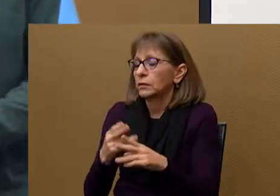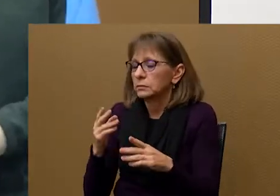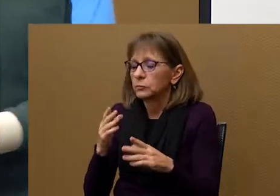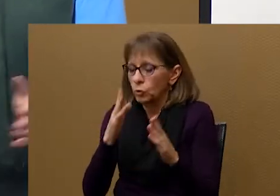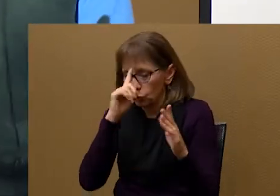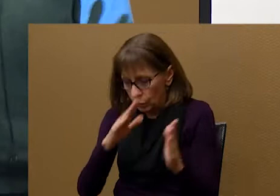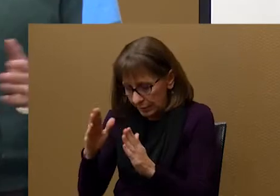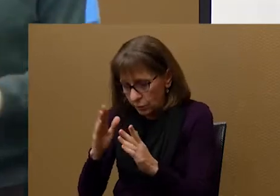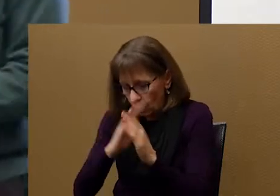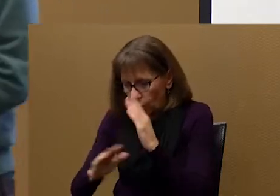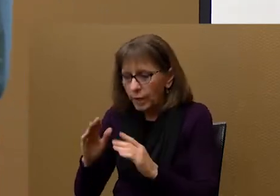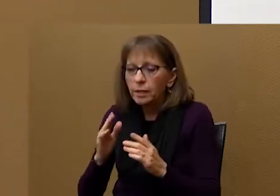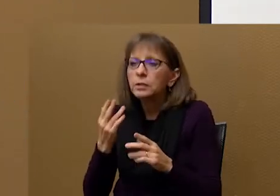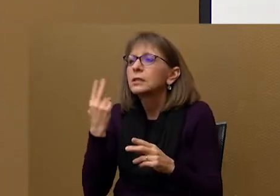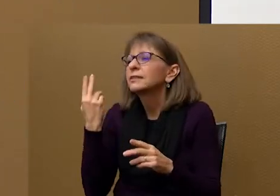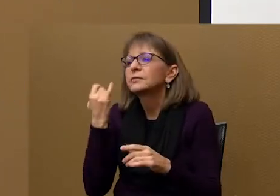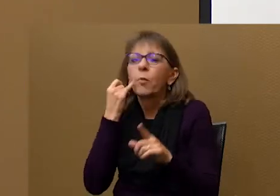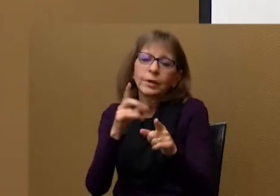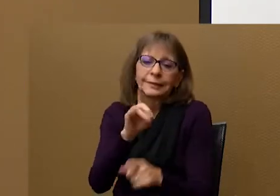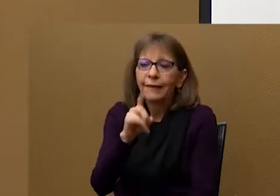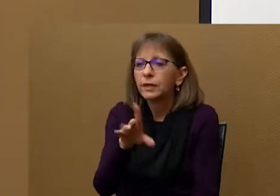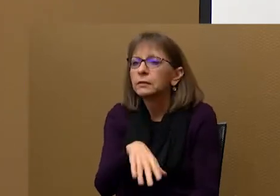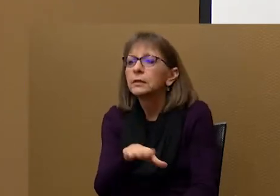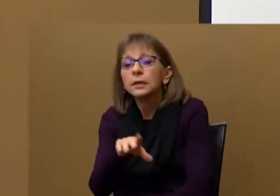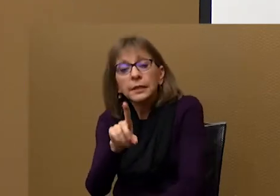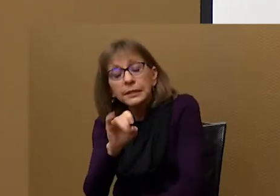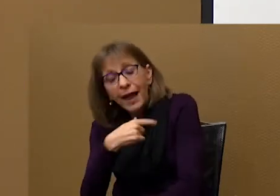meaning, let's say his name is Dave.